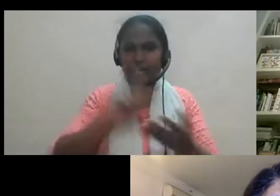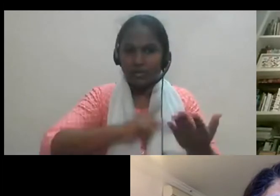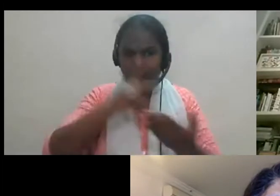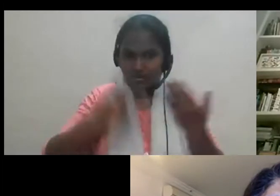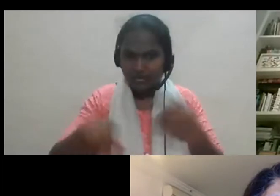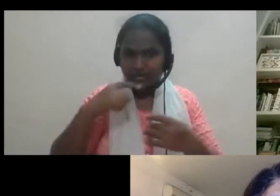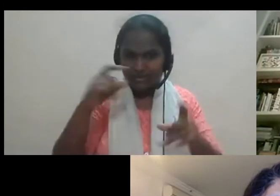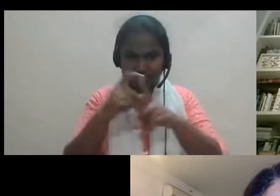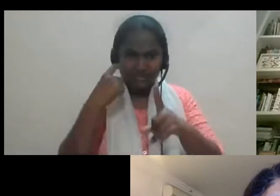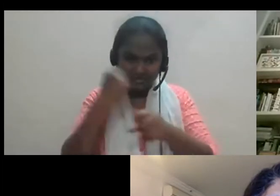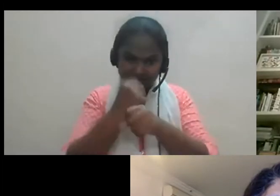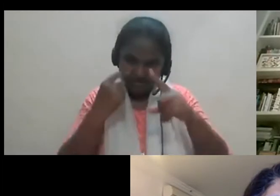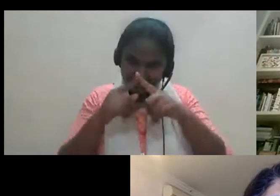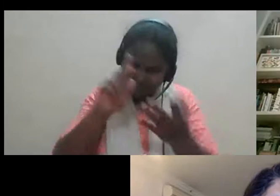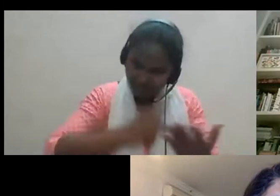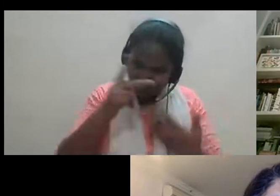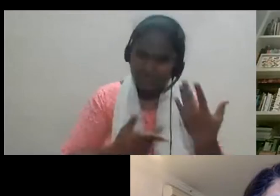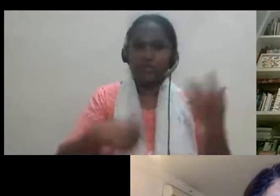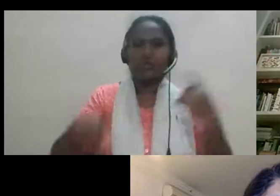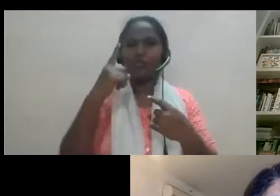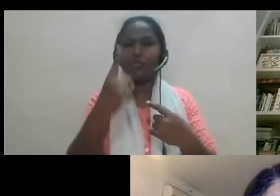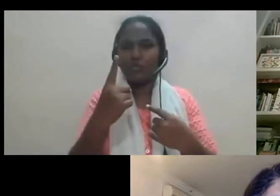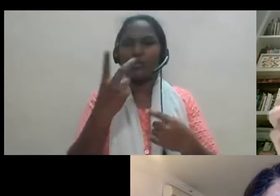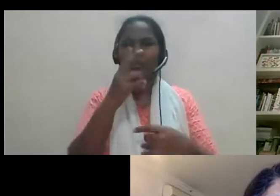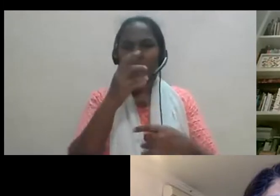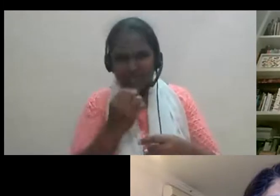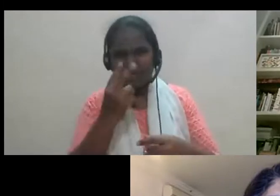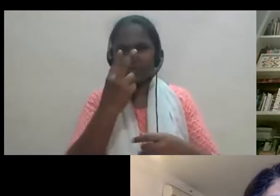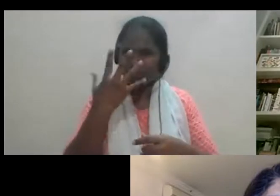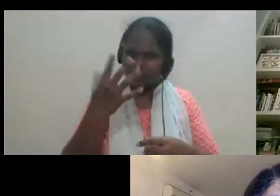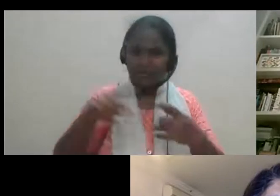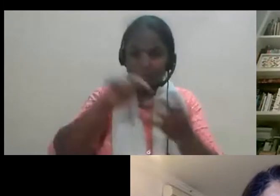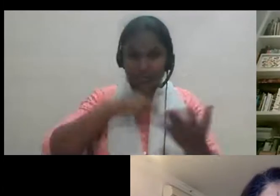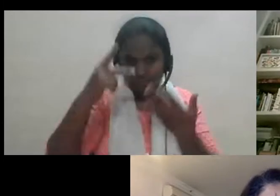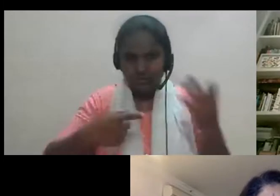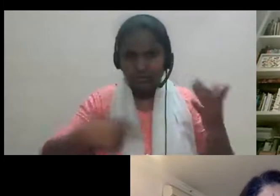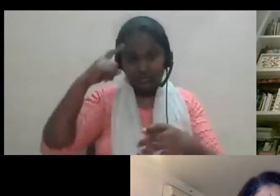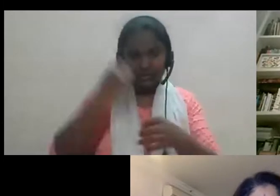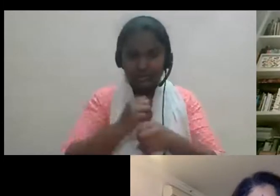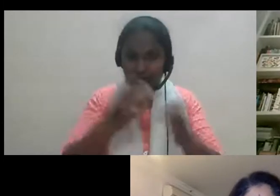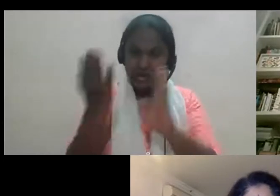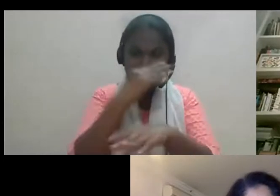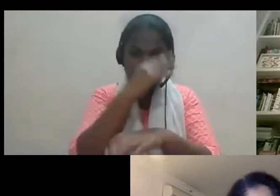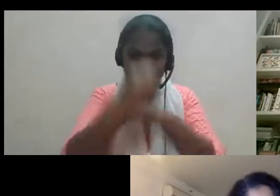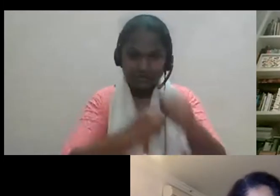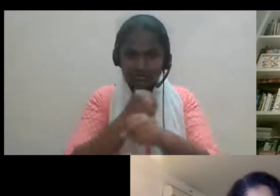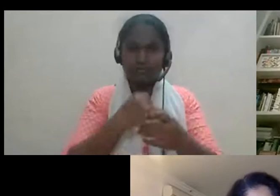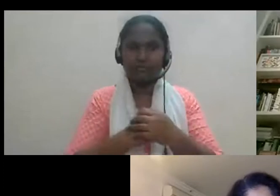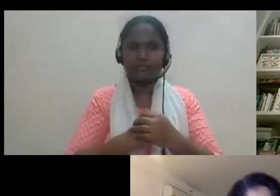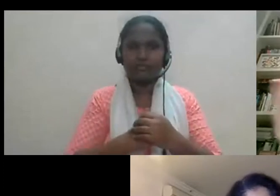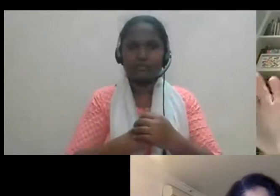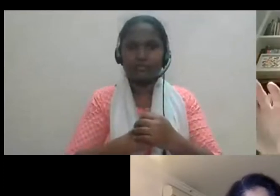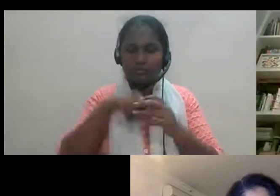a digital program, it was one of the 20 or 25 programs we generated last year from